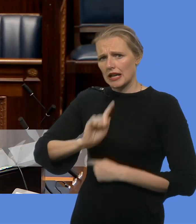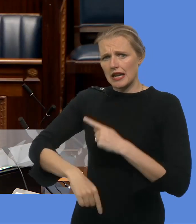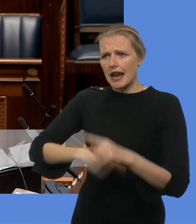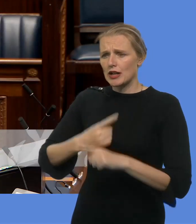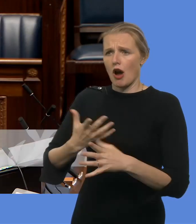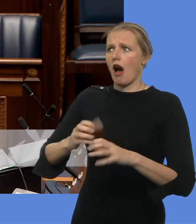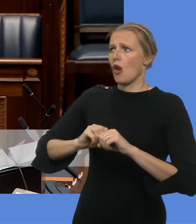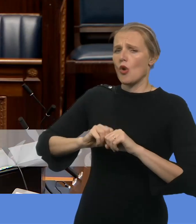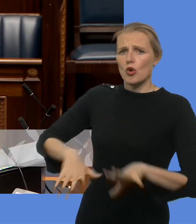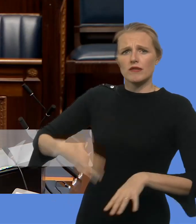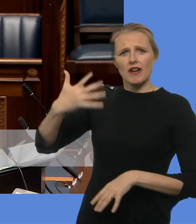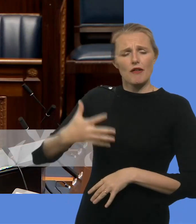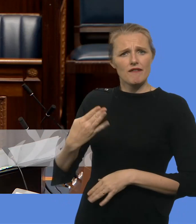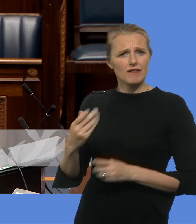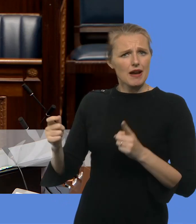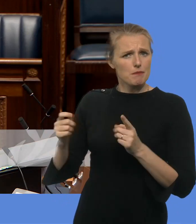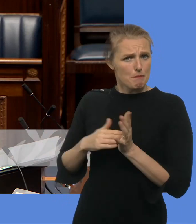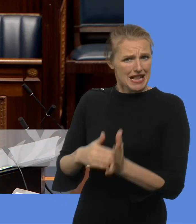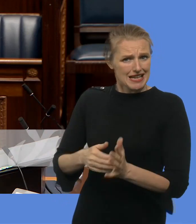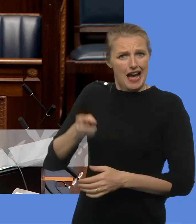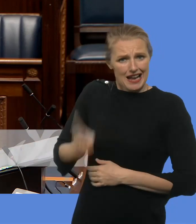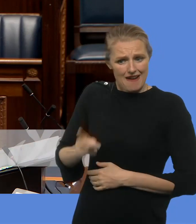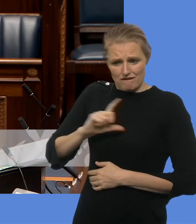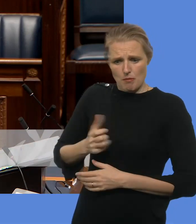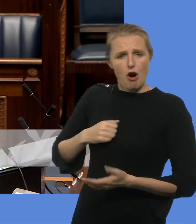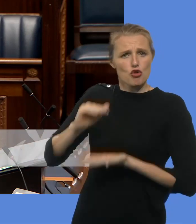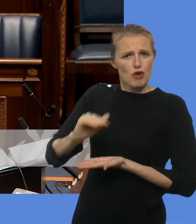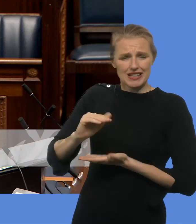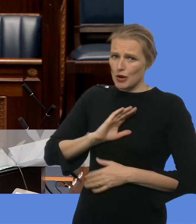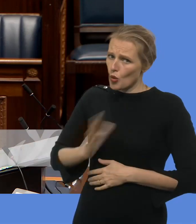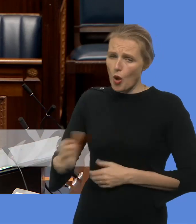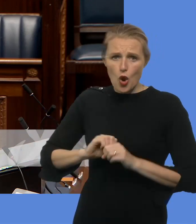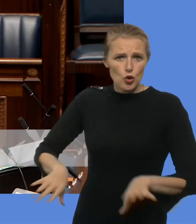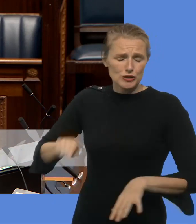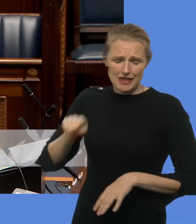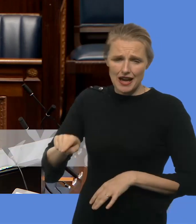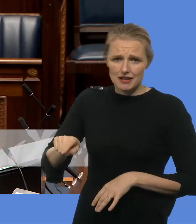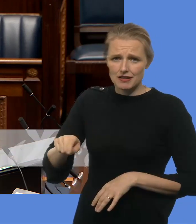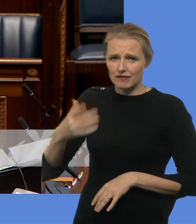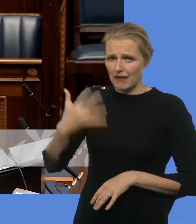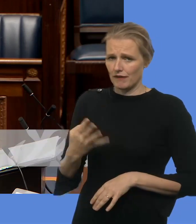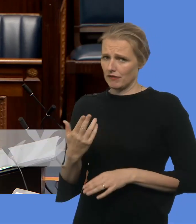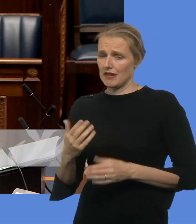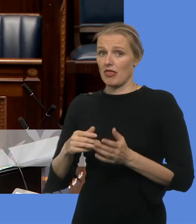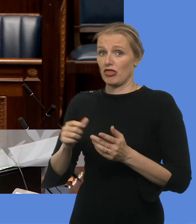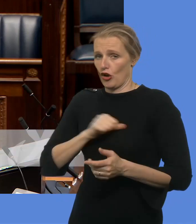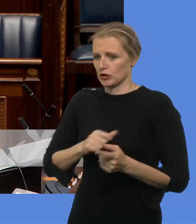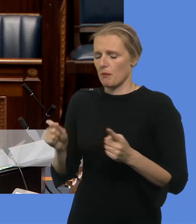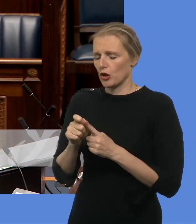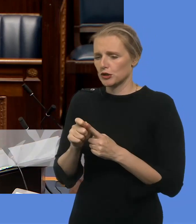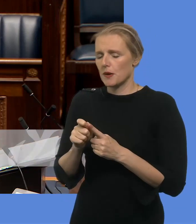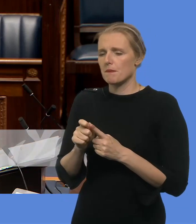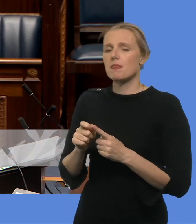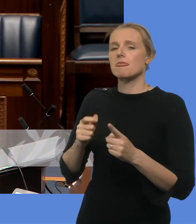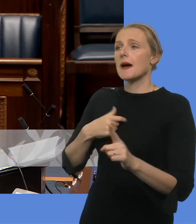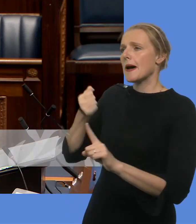million from our block grant. And in making the case to the